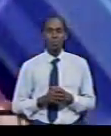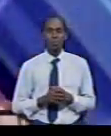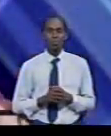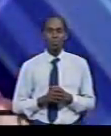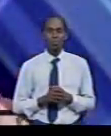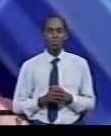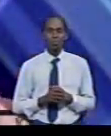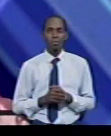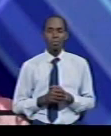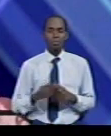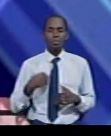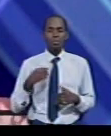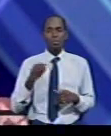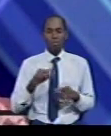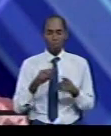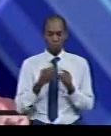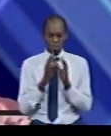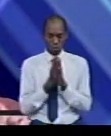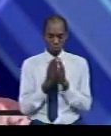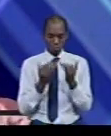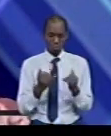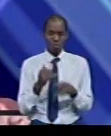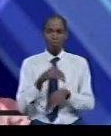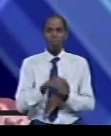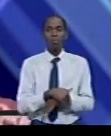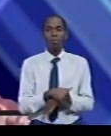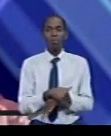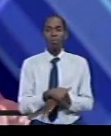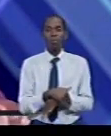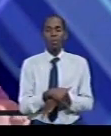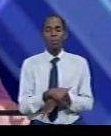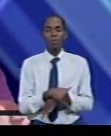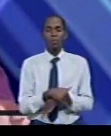We need to pray tonight, and we need to pray